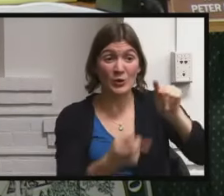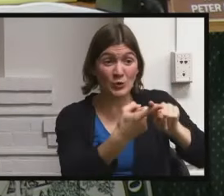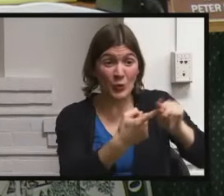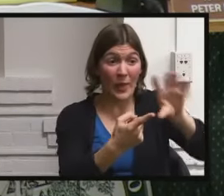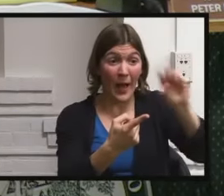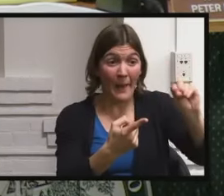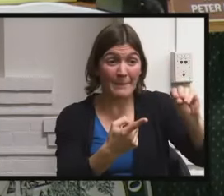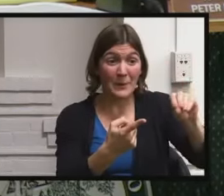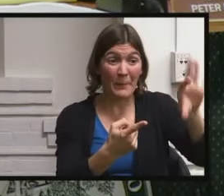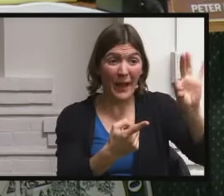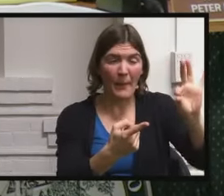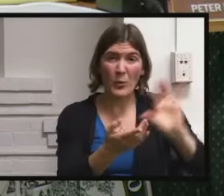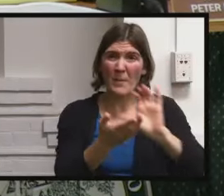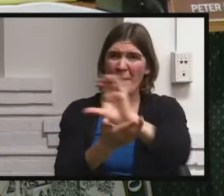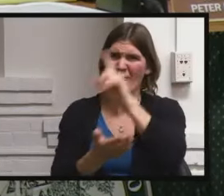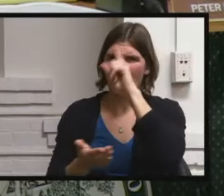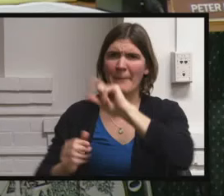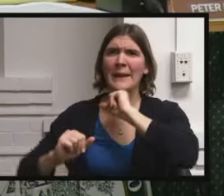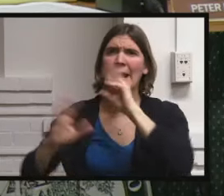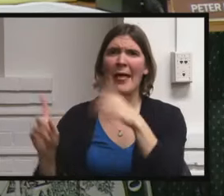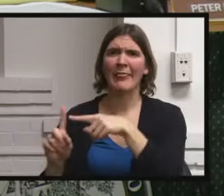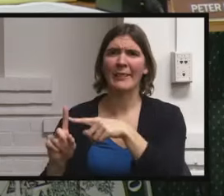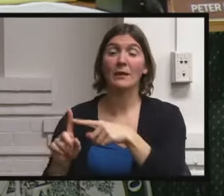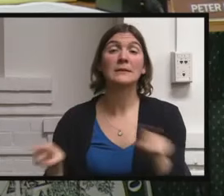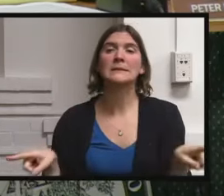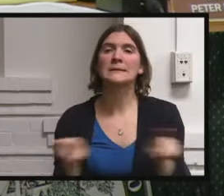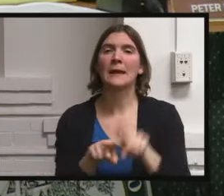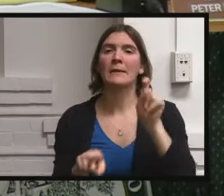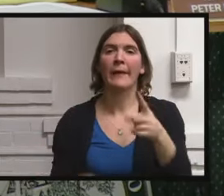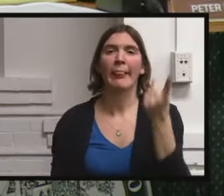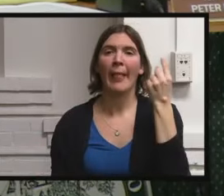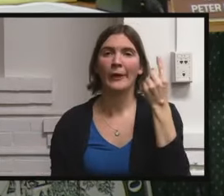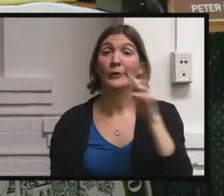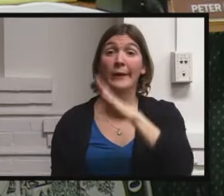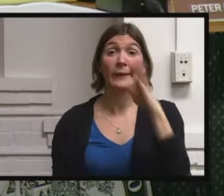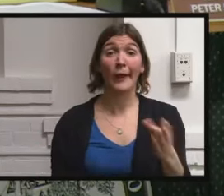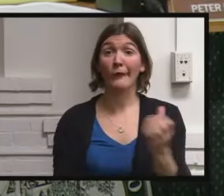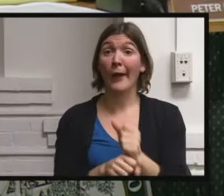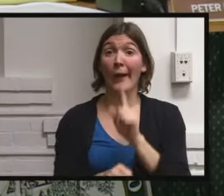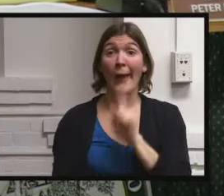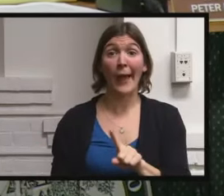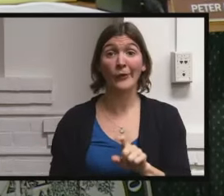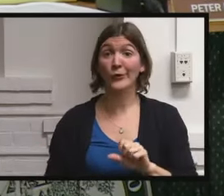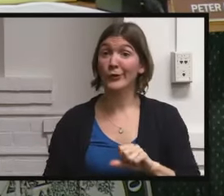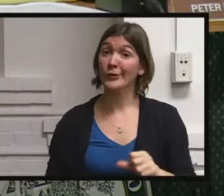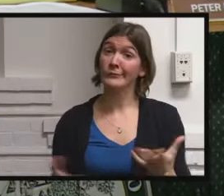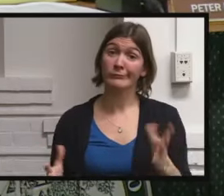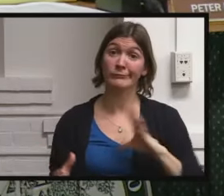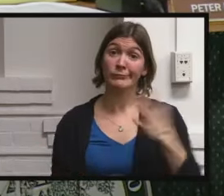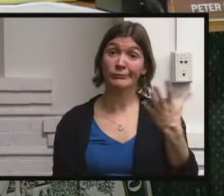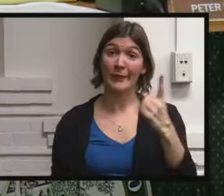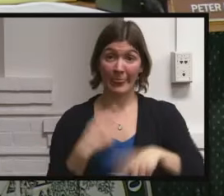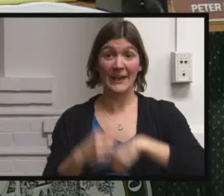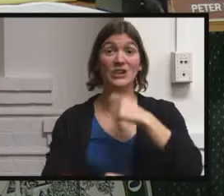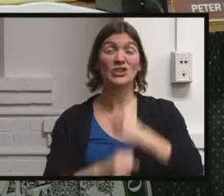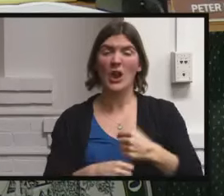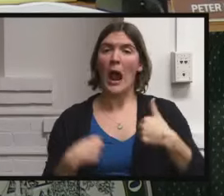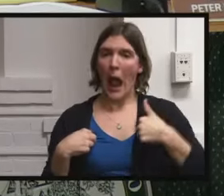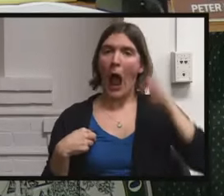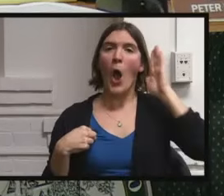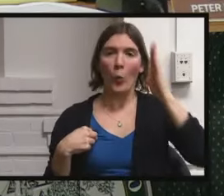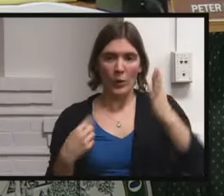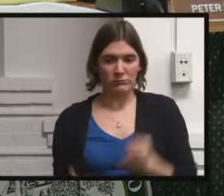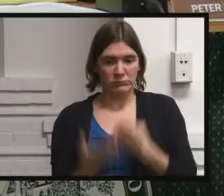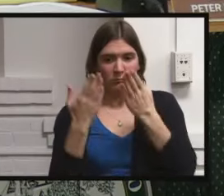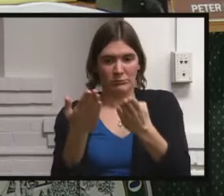It's exactly the question I asked last year. I never got an answer last year. And this year, I'm going to